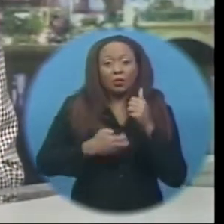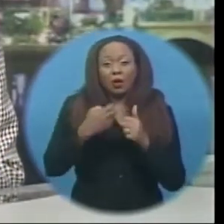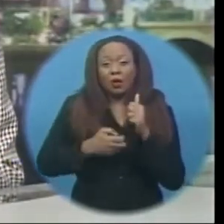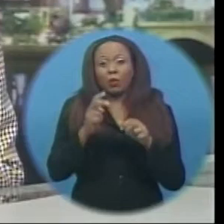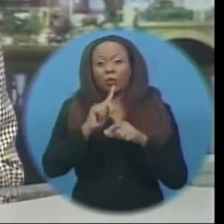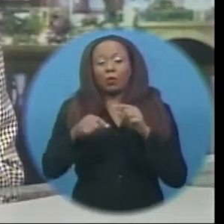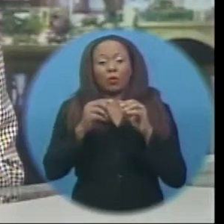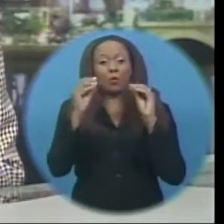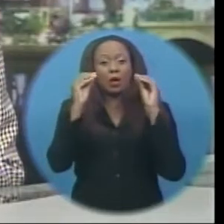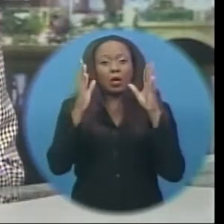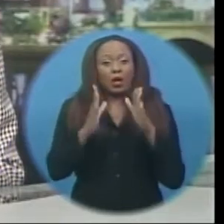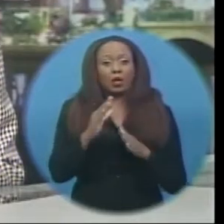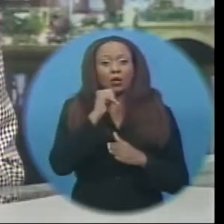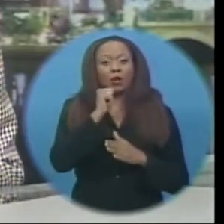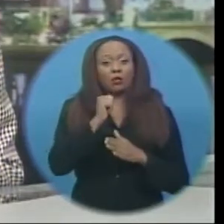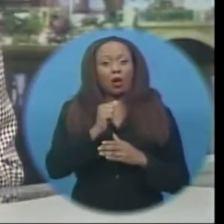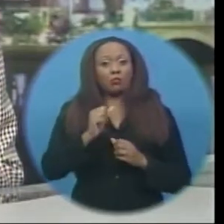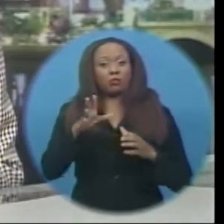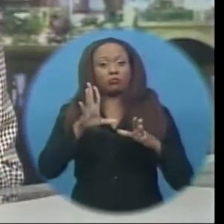in Region 3.